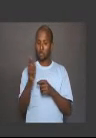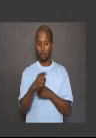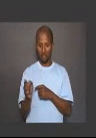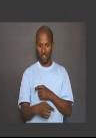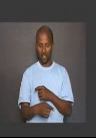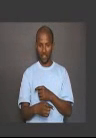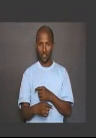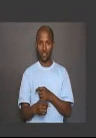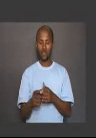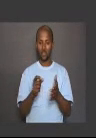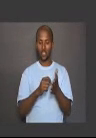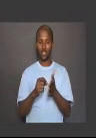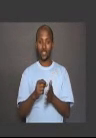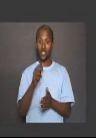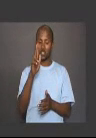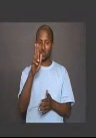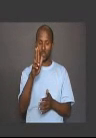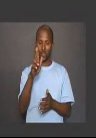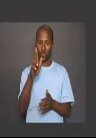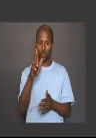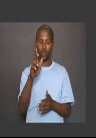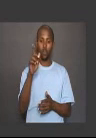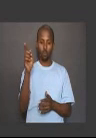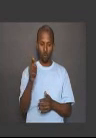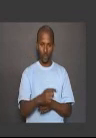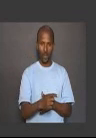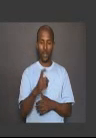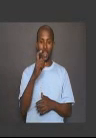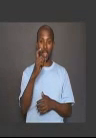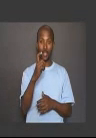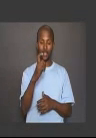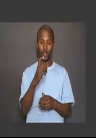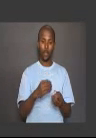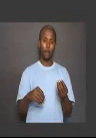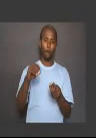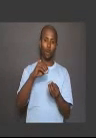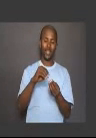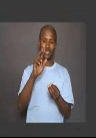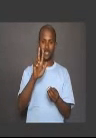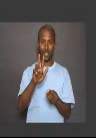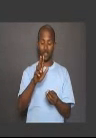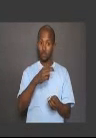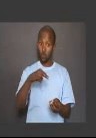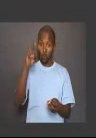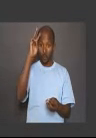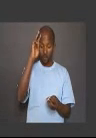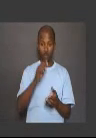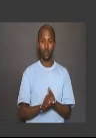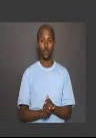Simplified, it is written 3 over x plus 3 squared.